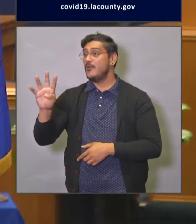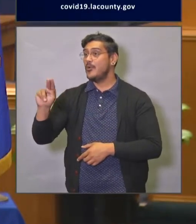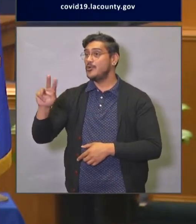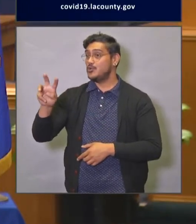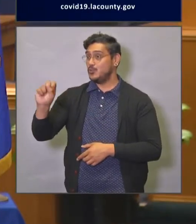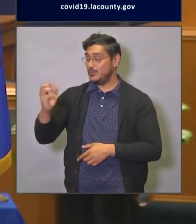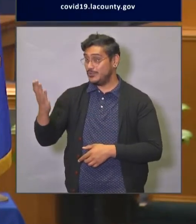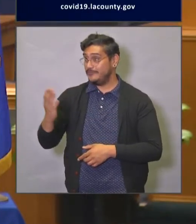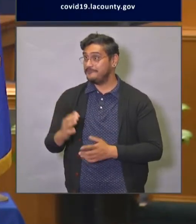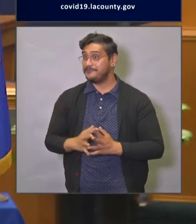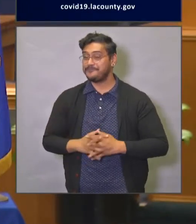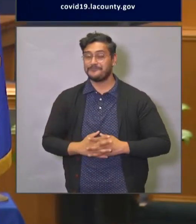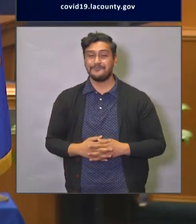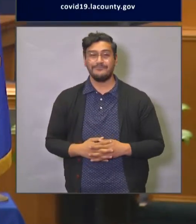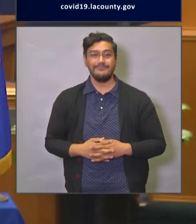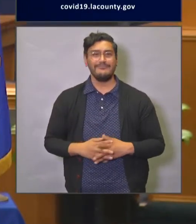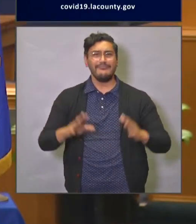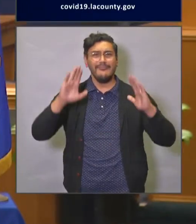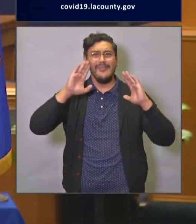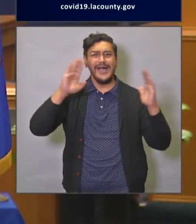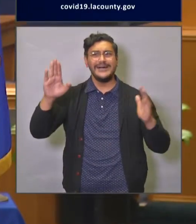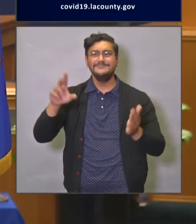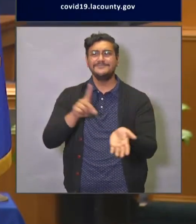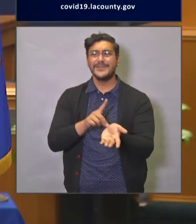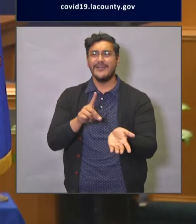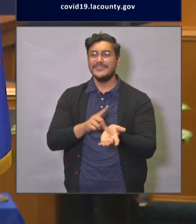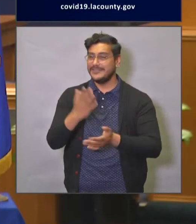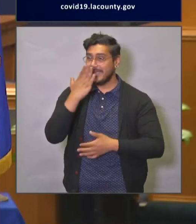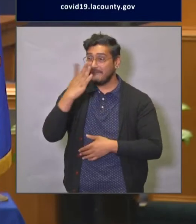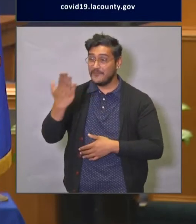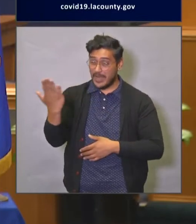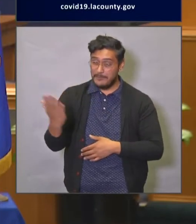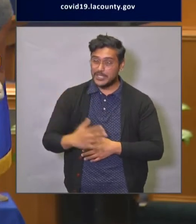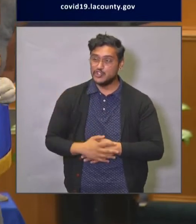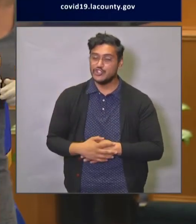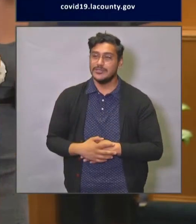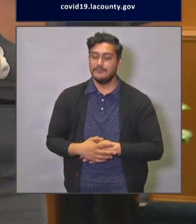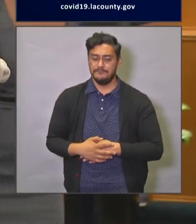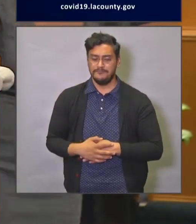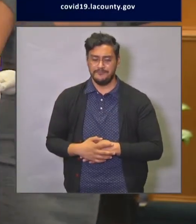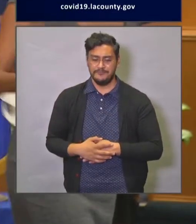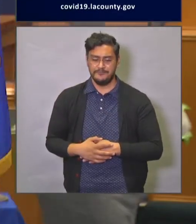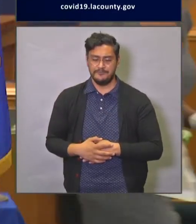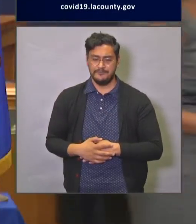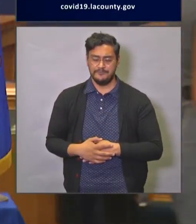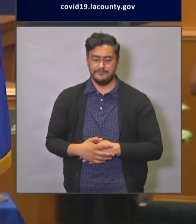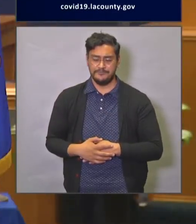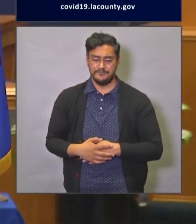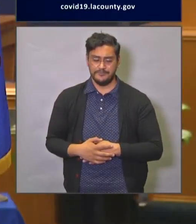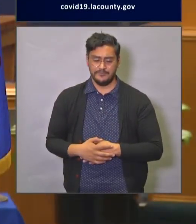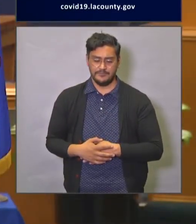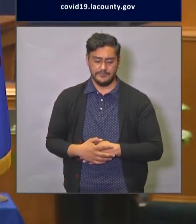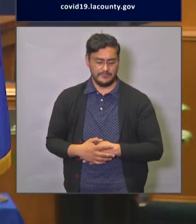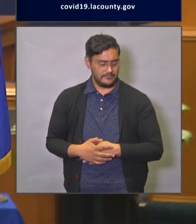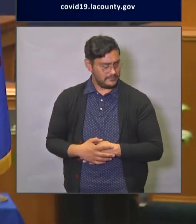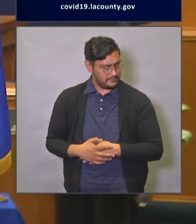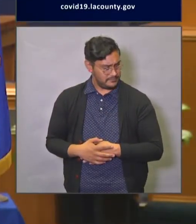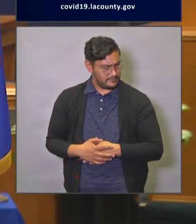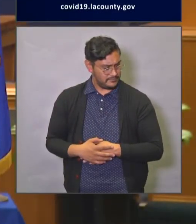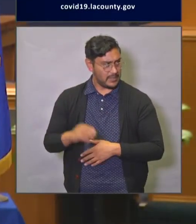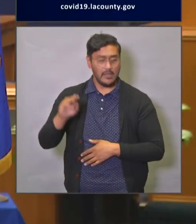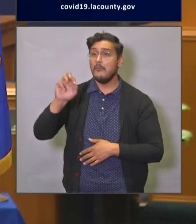ahead. Hi, Doctor. Thank you very much. Mark Kelly from the